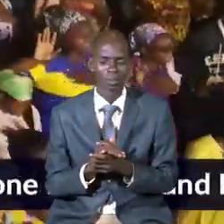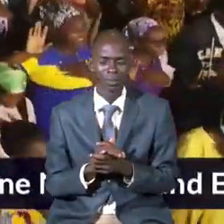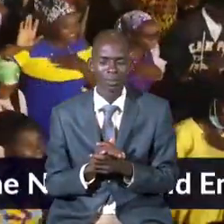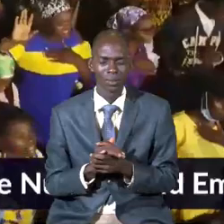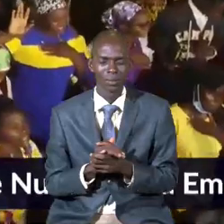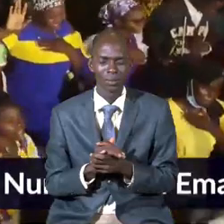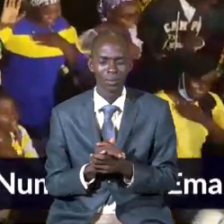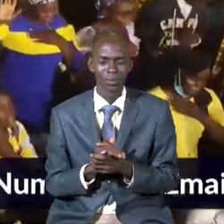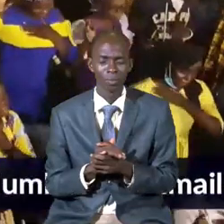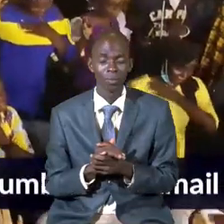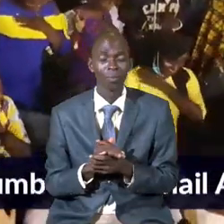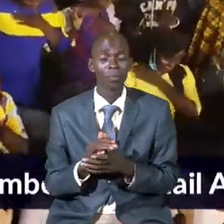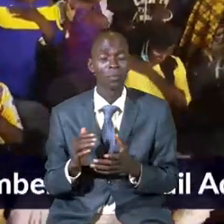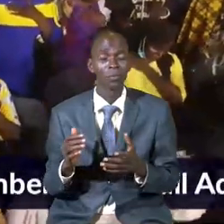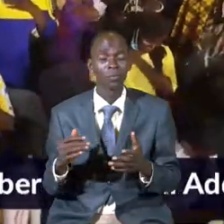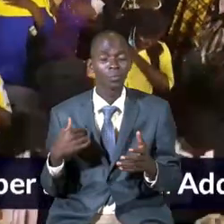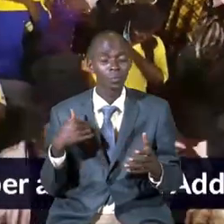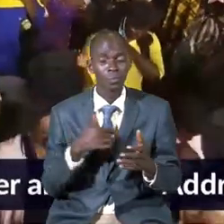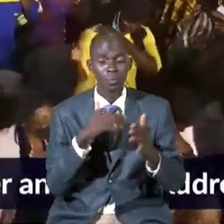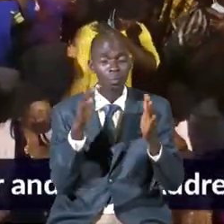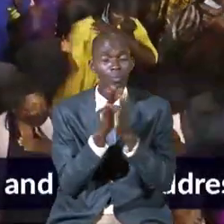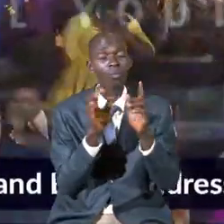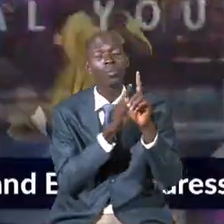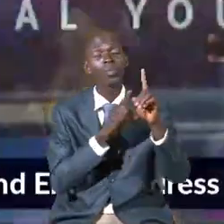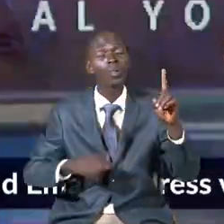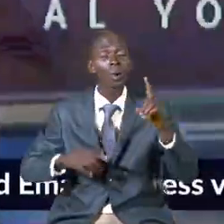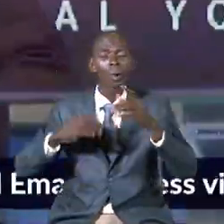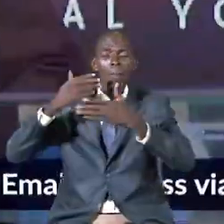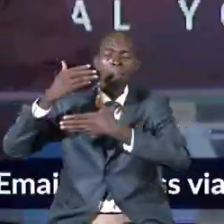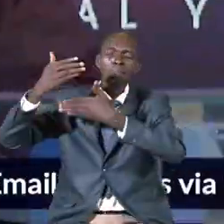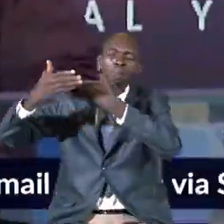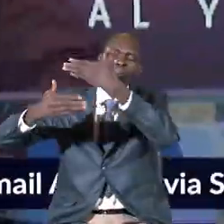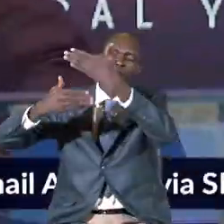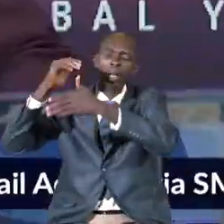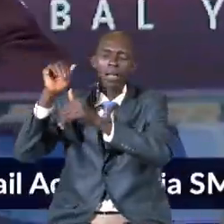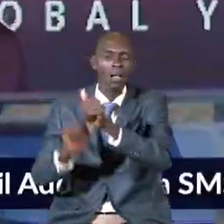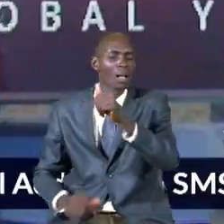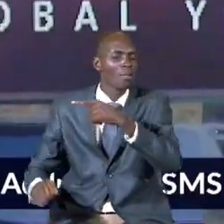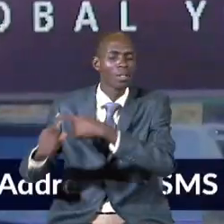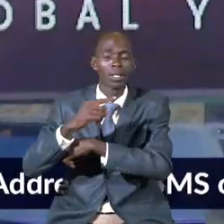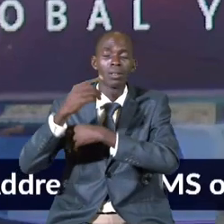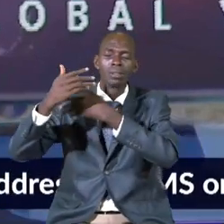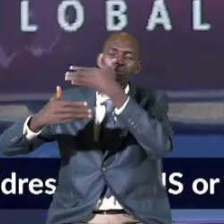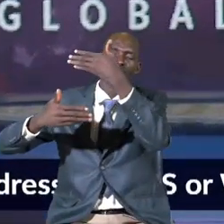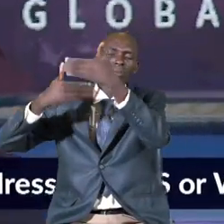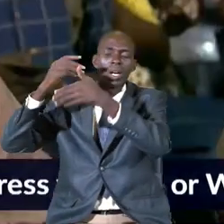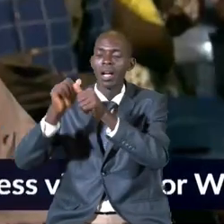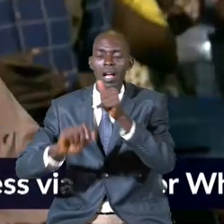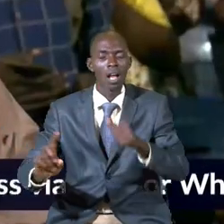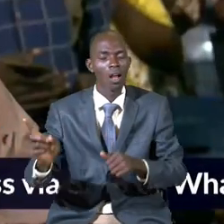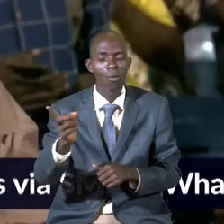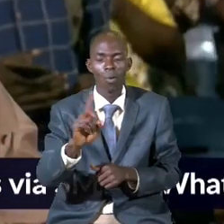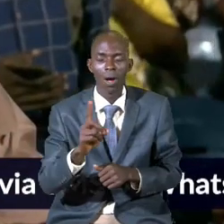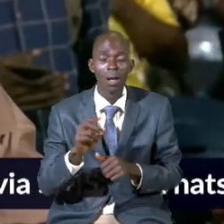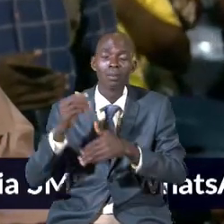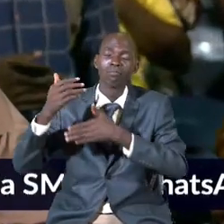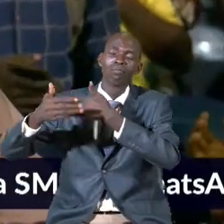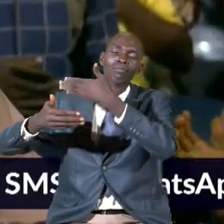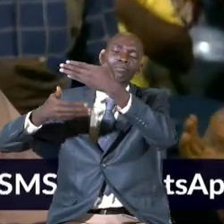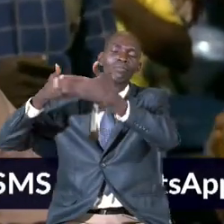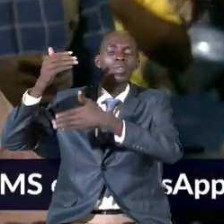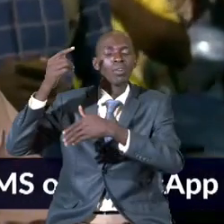and the pray lord progress every day amen progress everywhere progress